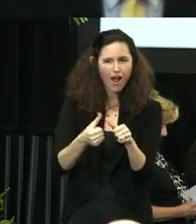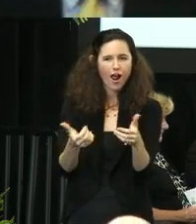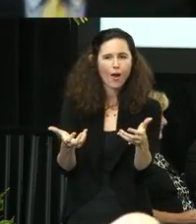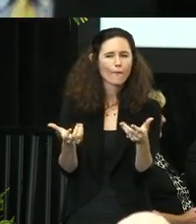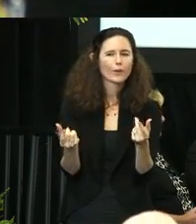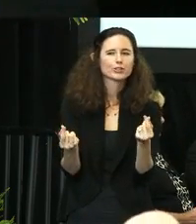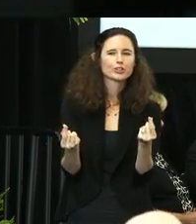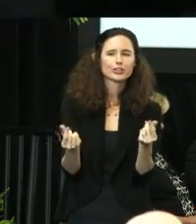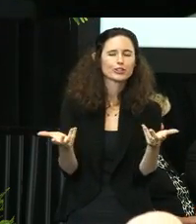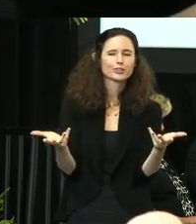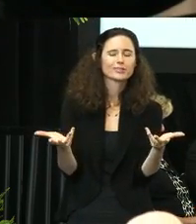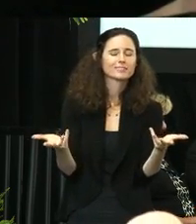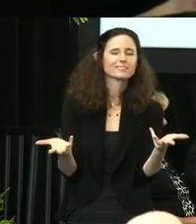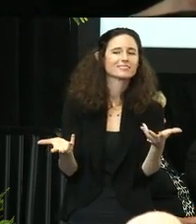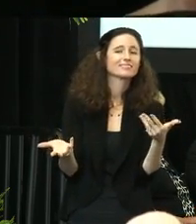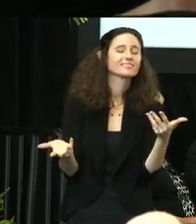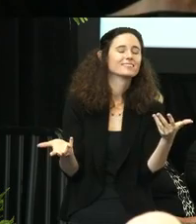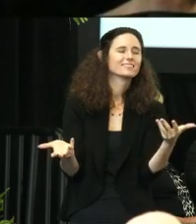do